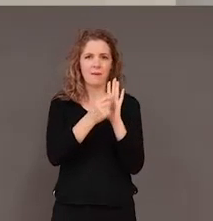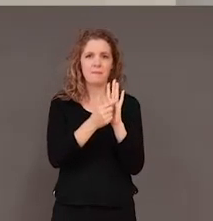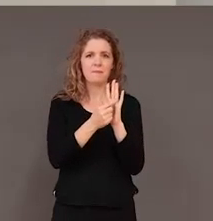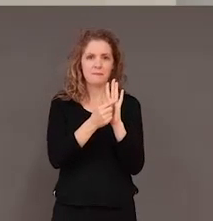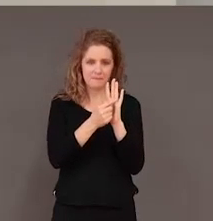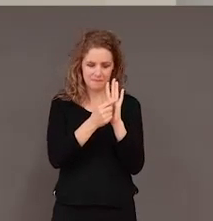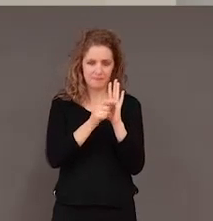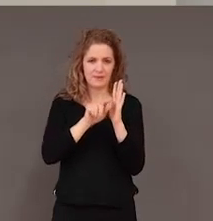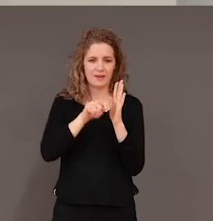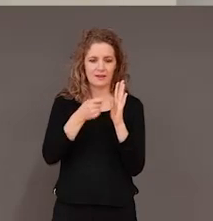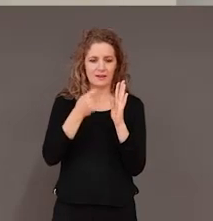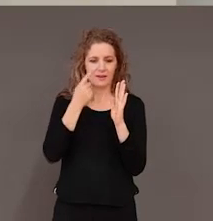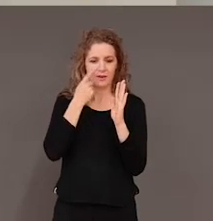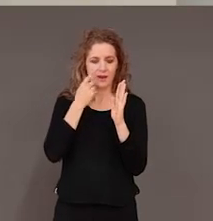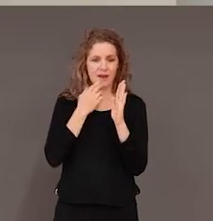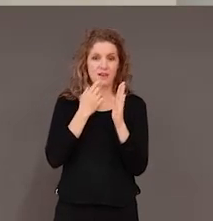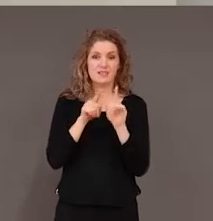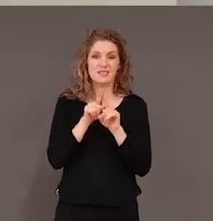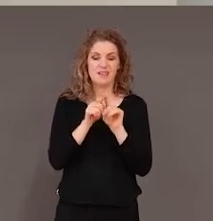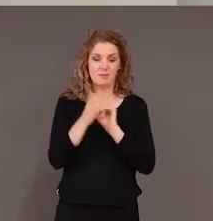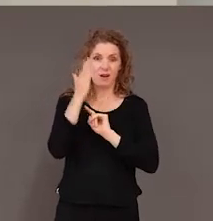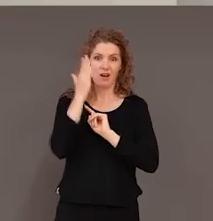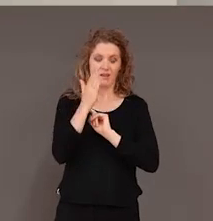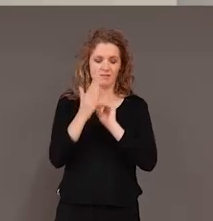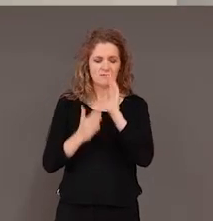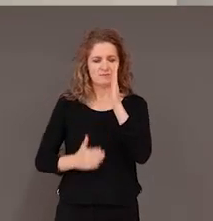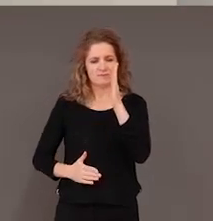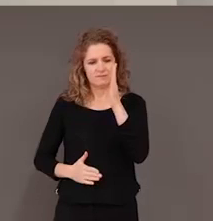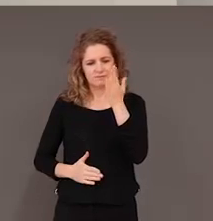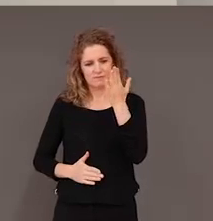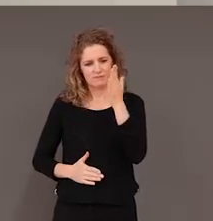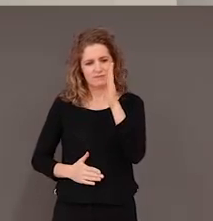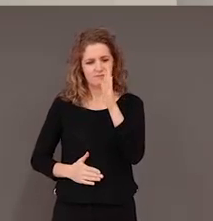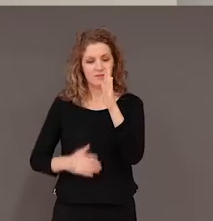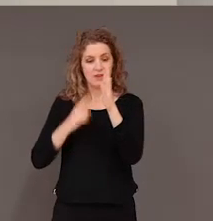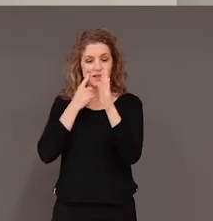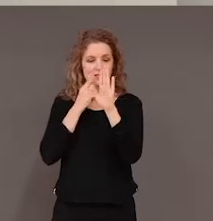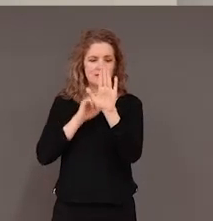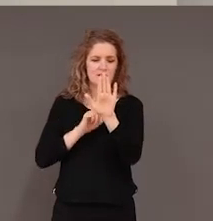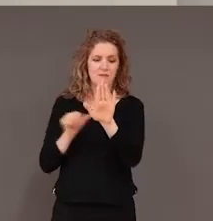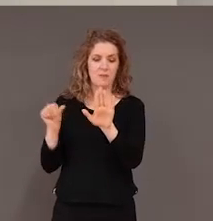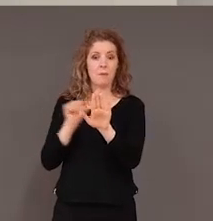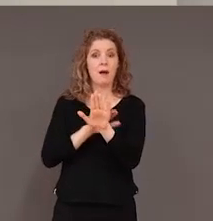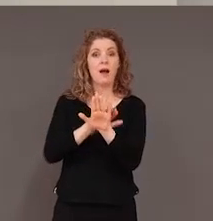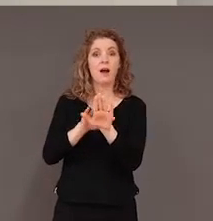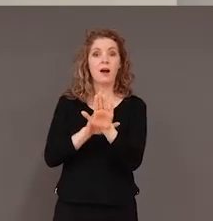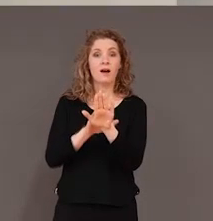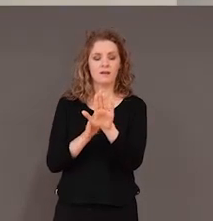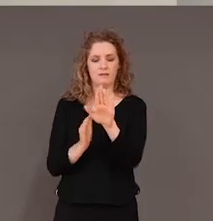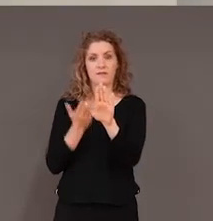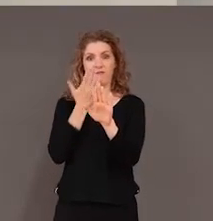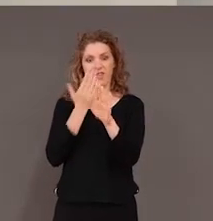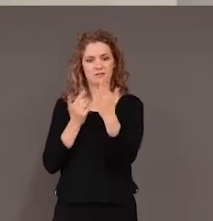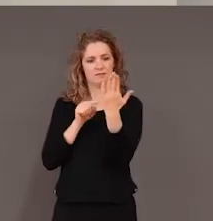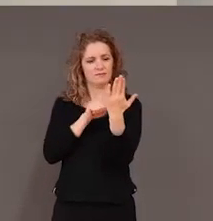your palm. Now turn your hand to the karate chop position. So now you can see the skin on the back and the front of your